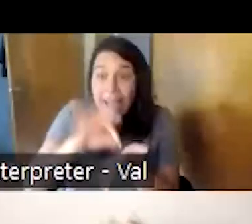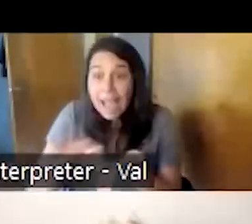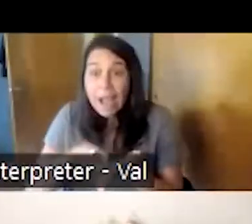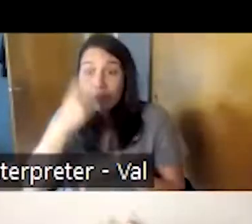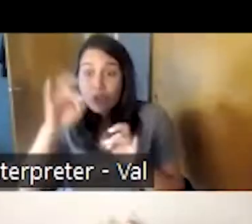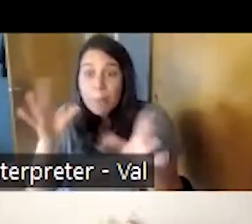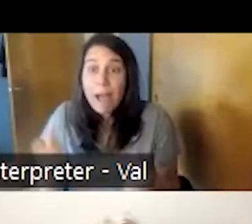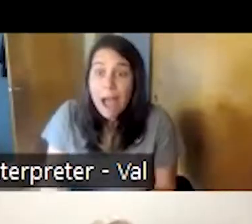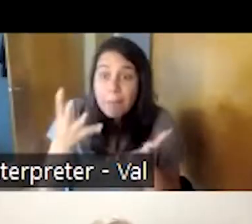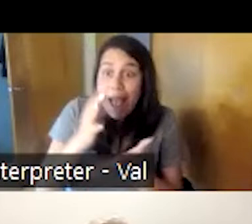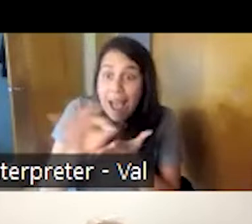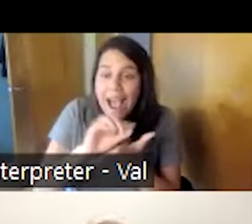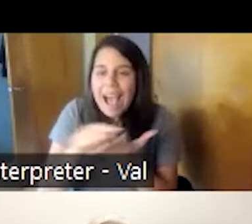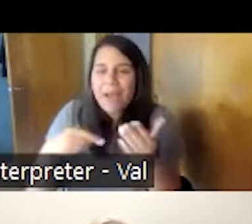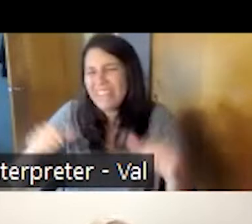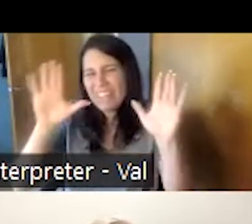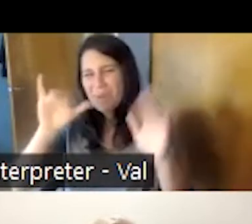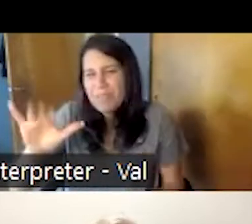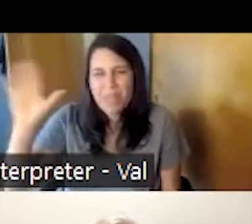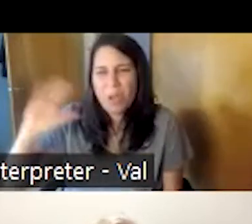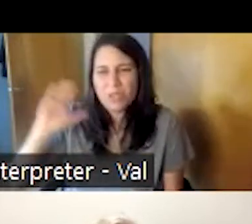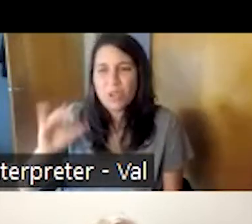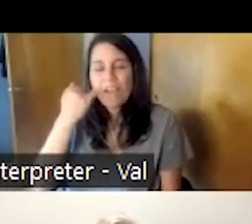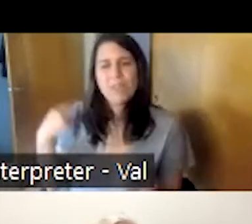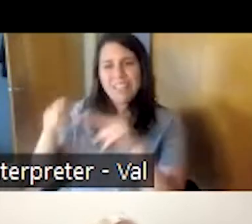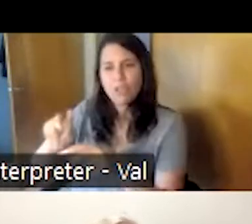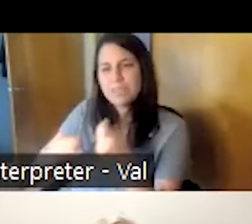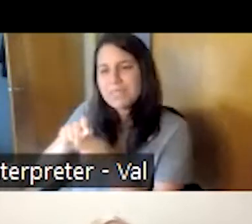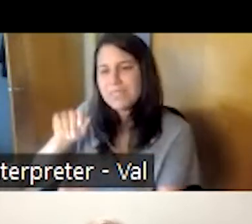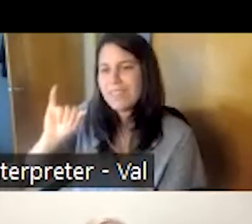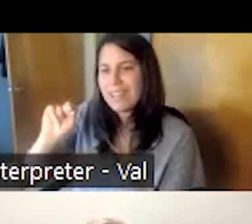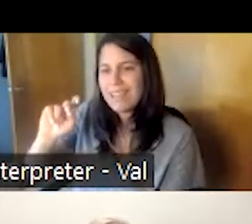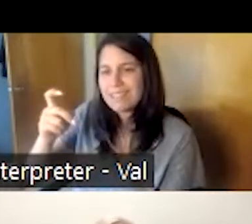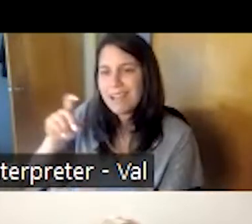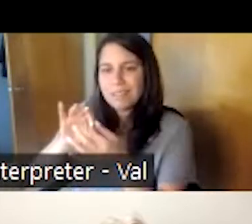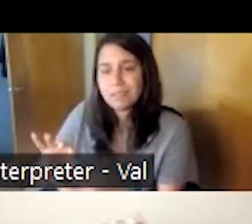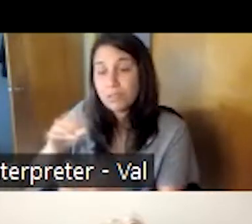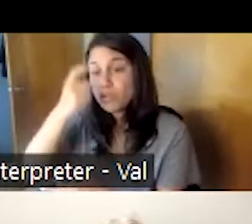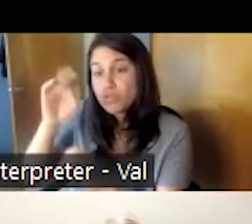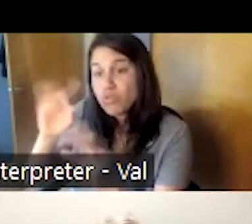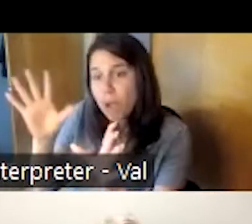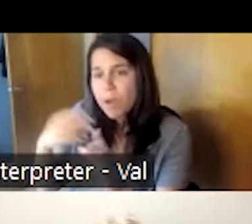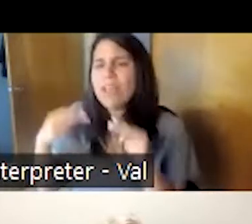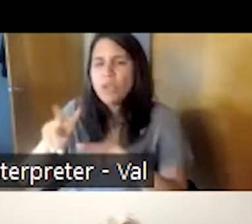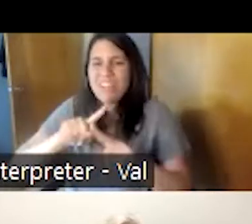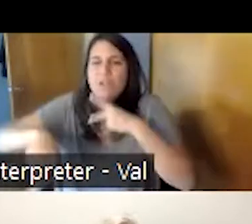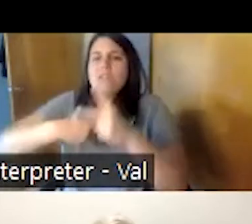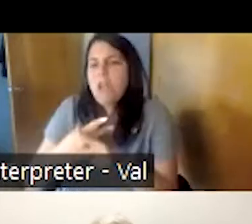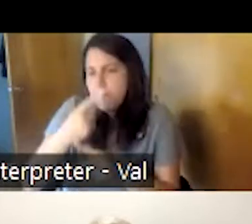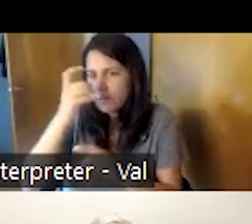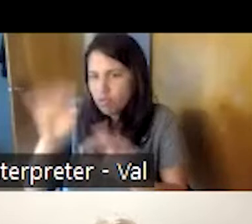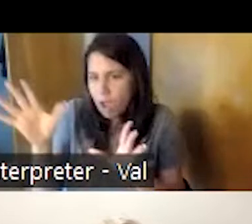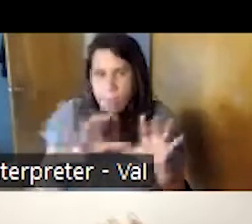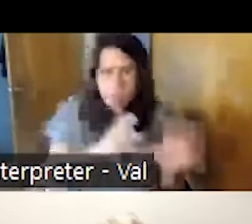at different indices of trauma exposure, we look at exposure to different types of traumatic events, such as